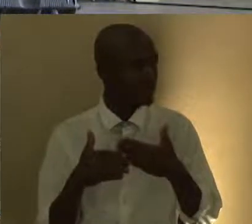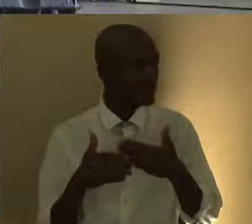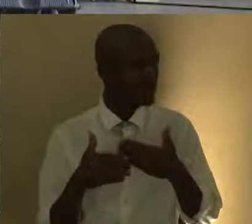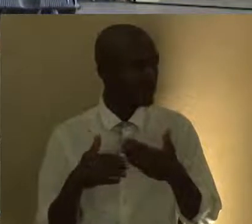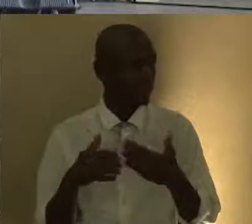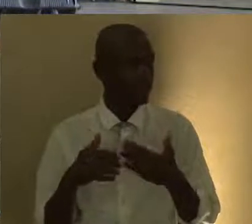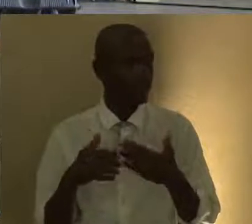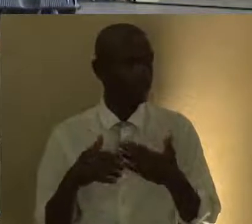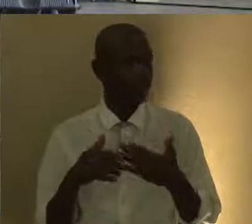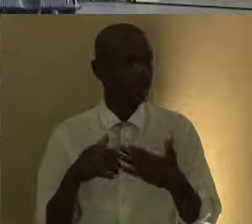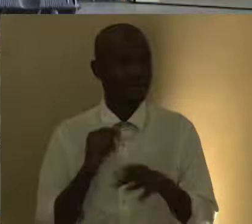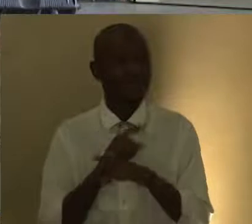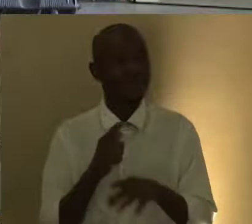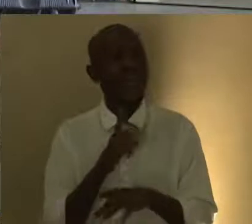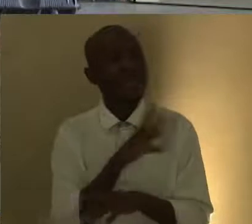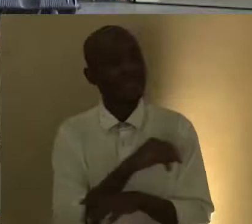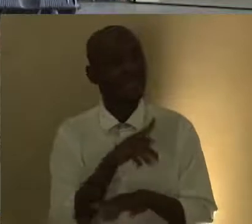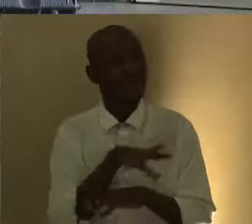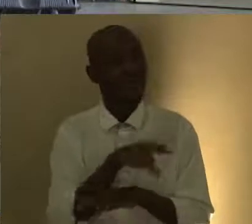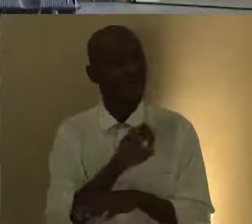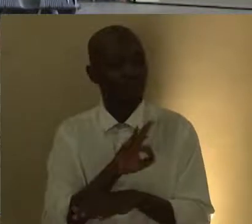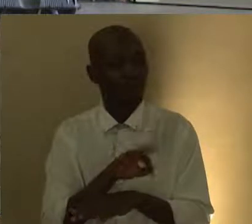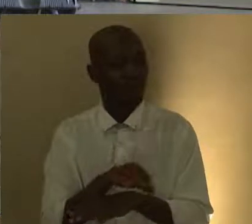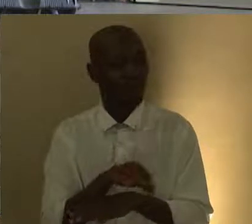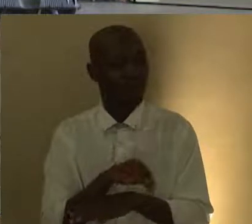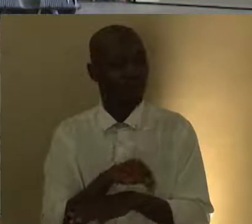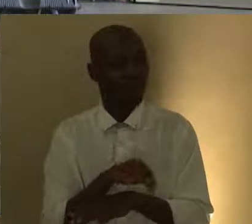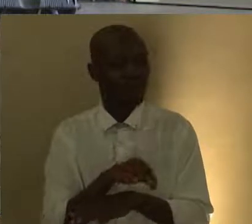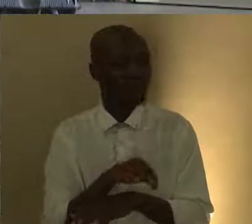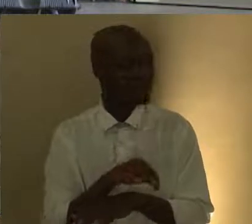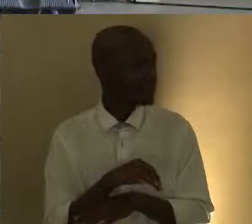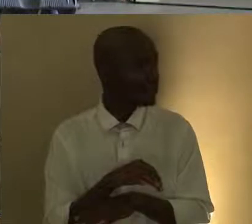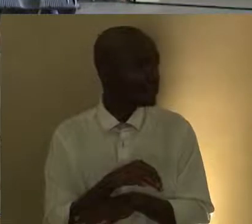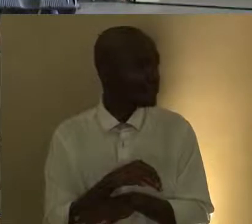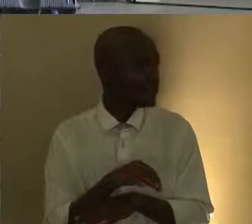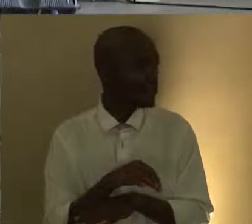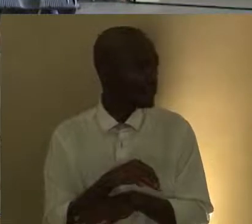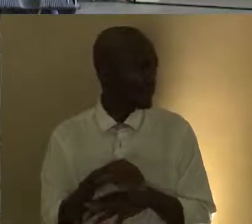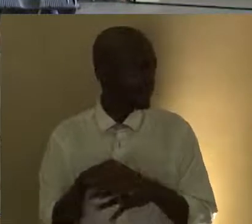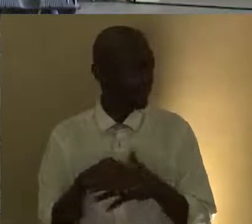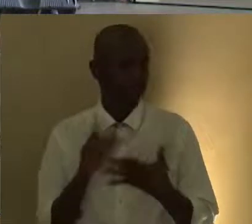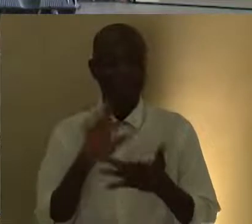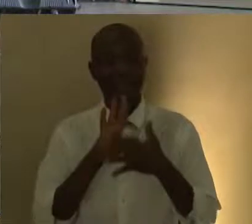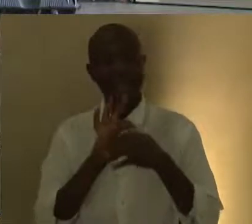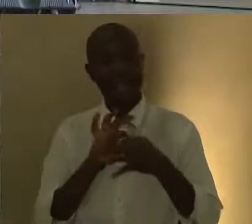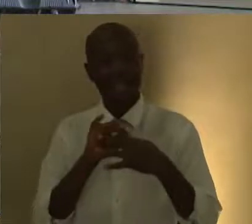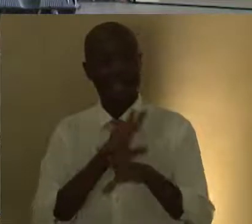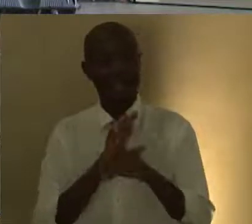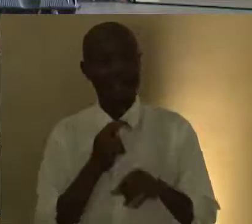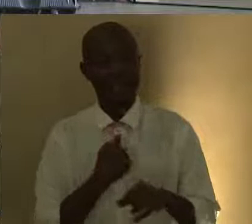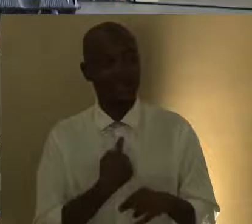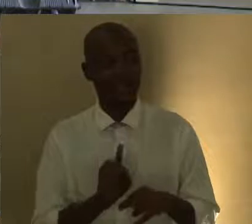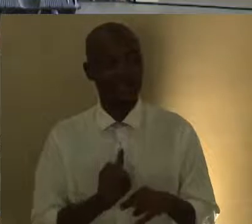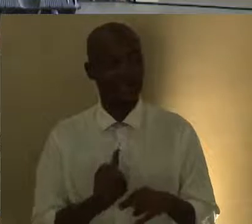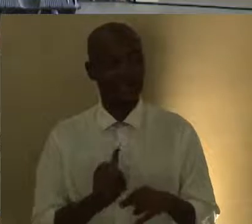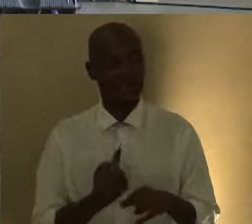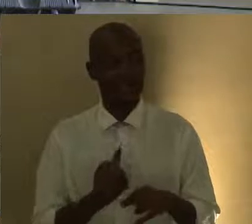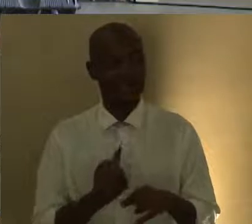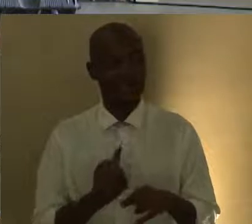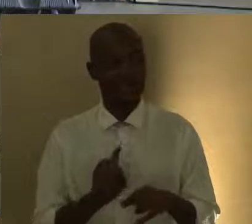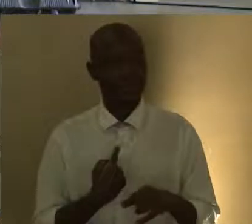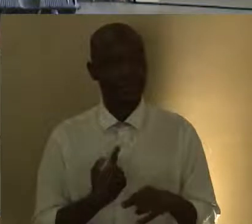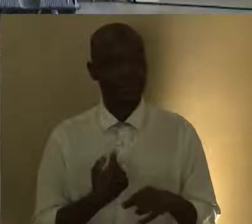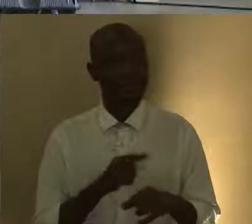find ourselves having an opportunity to engage with yourselves. And we hope that we will be